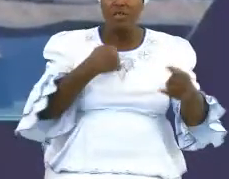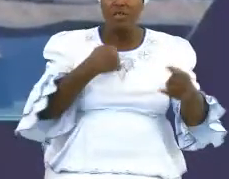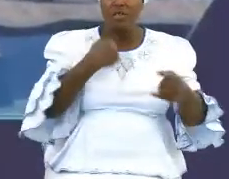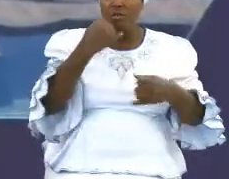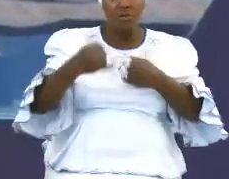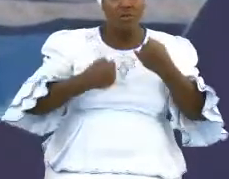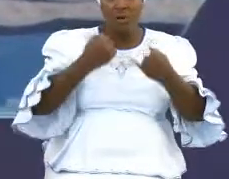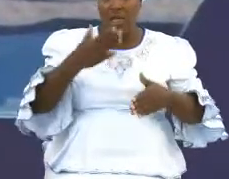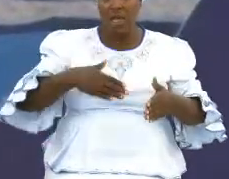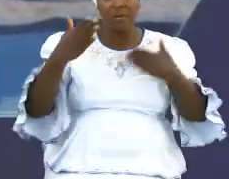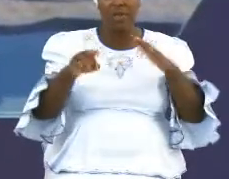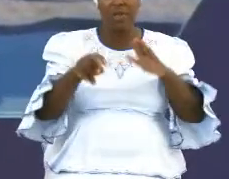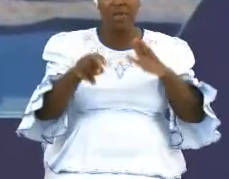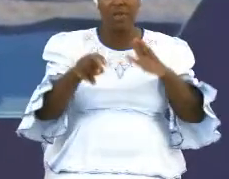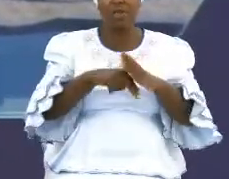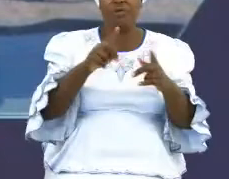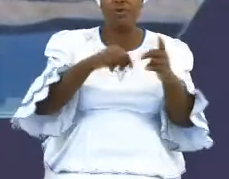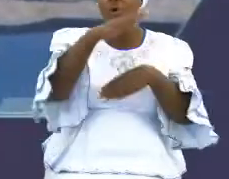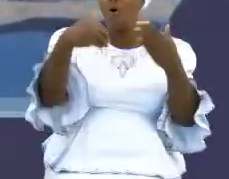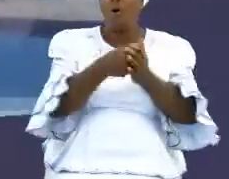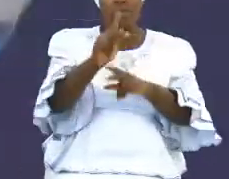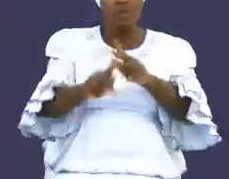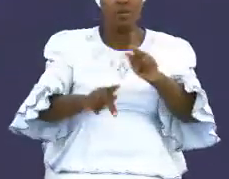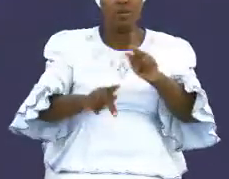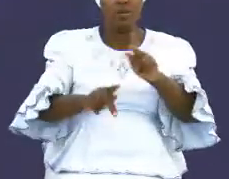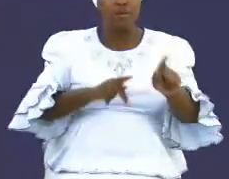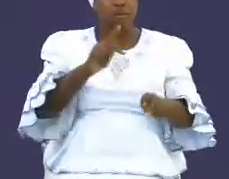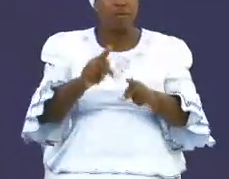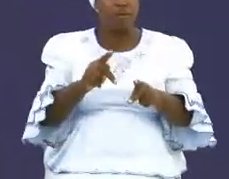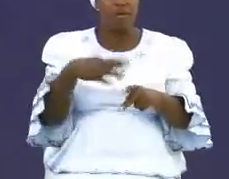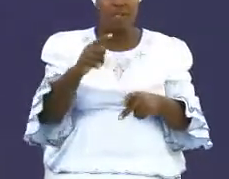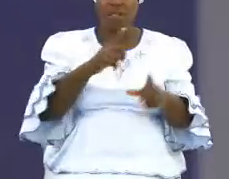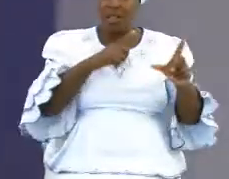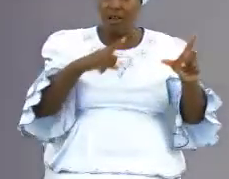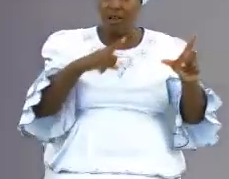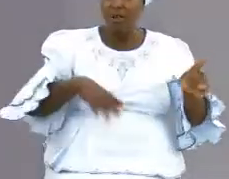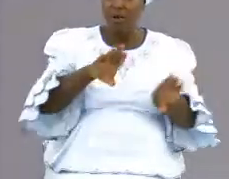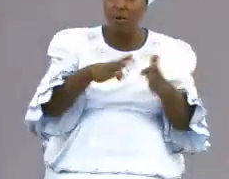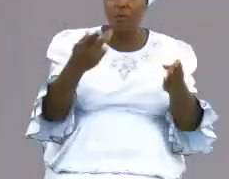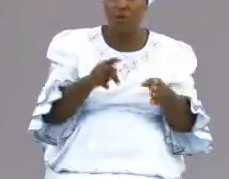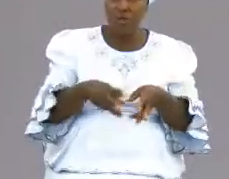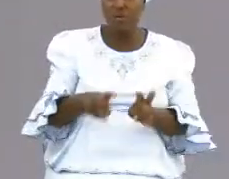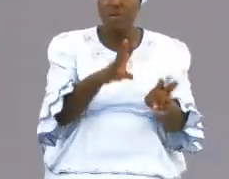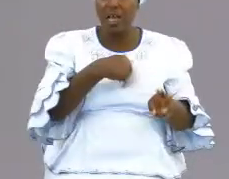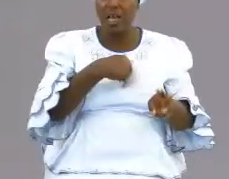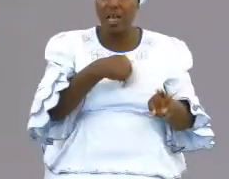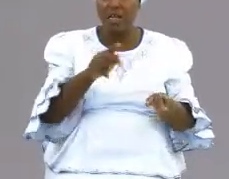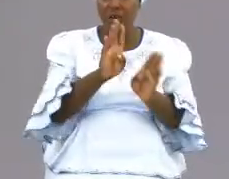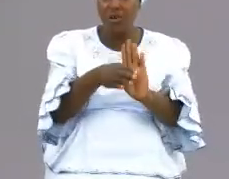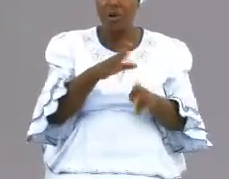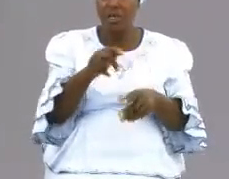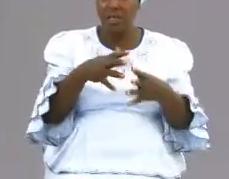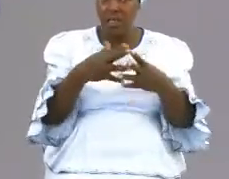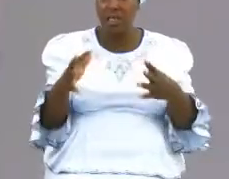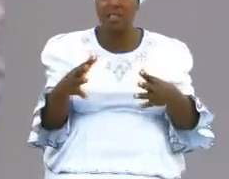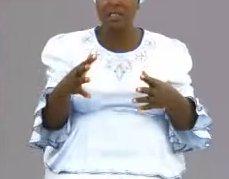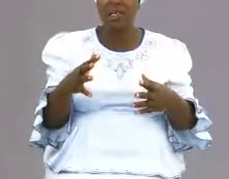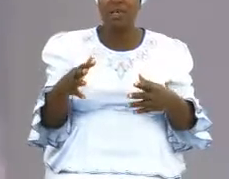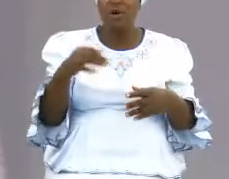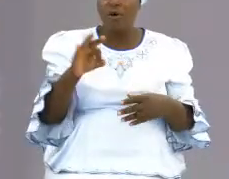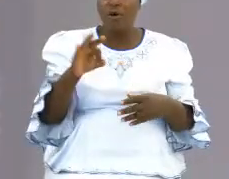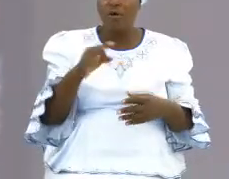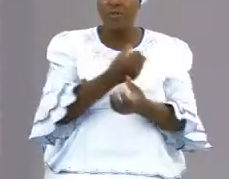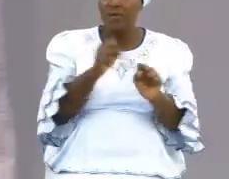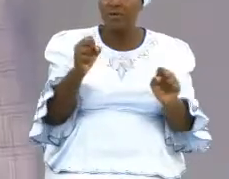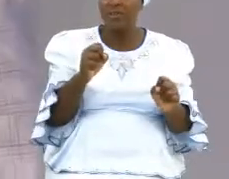all the brethren. The Lord opened the way and the door and the gate of